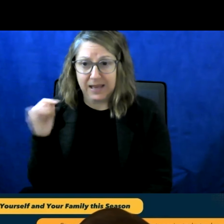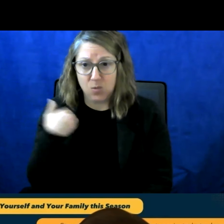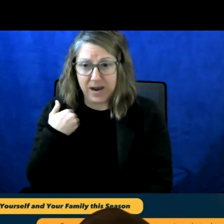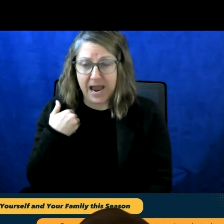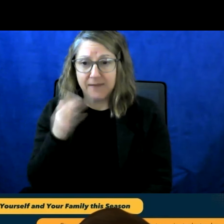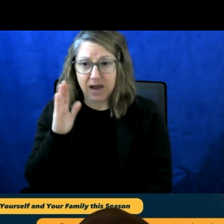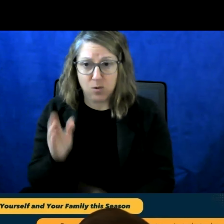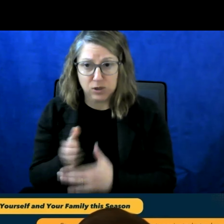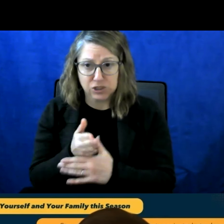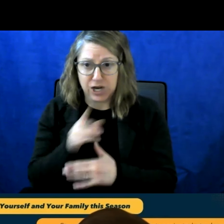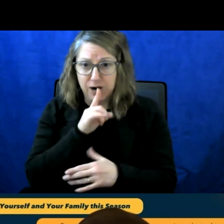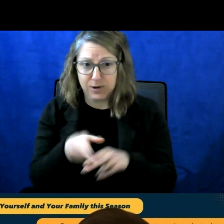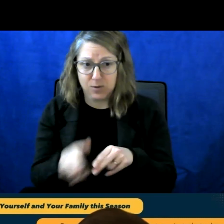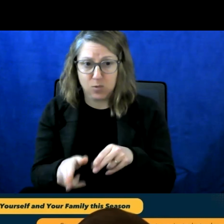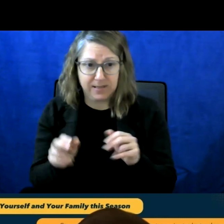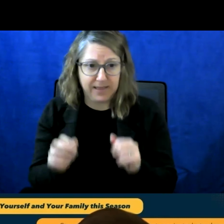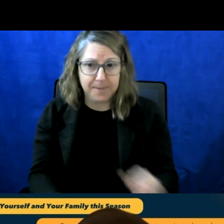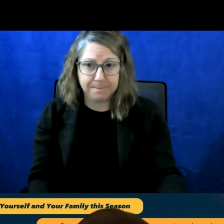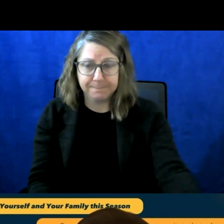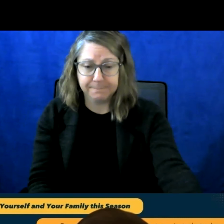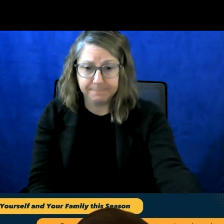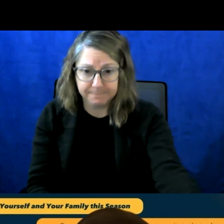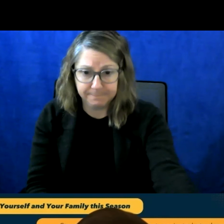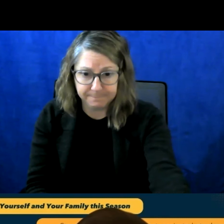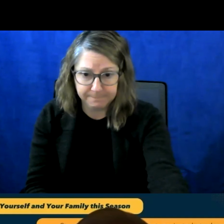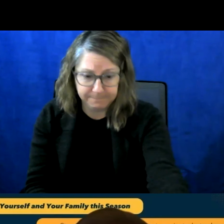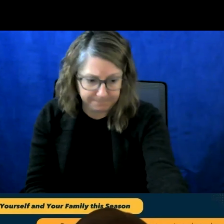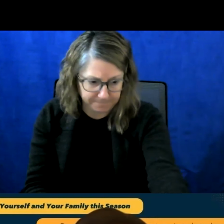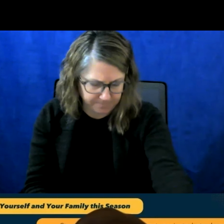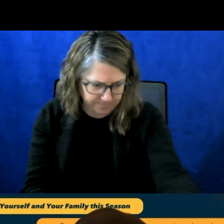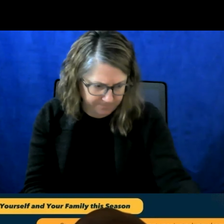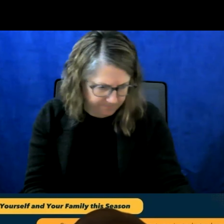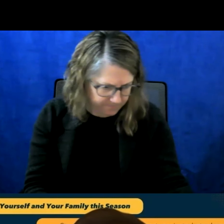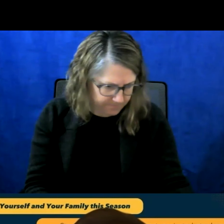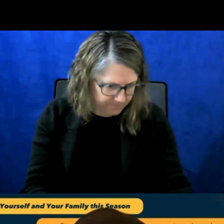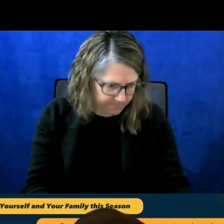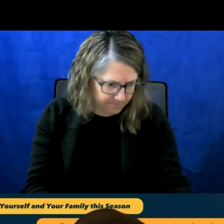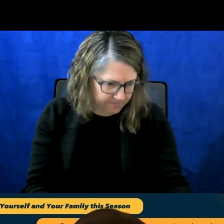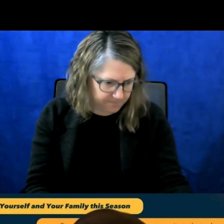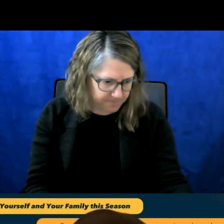screen really quickly so I can show you where you can find it on our website.